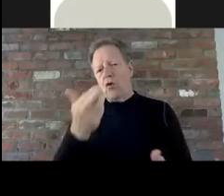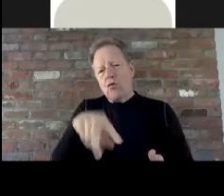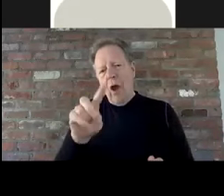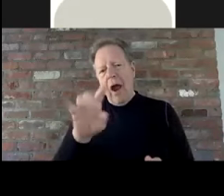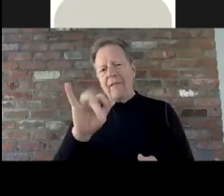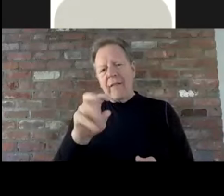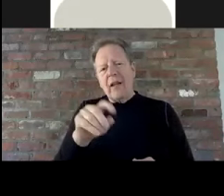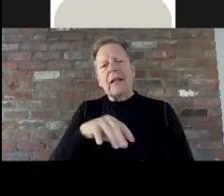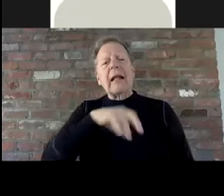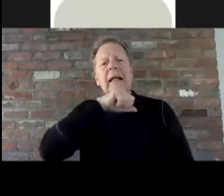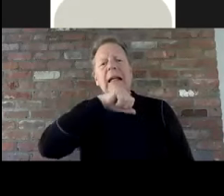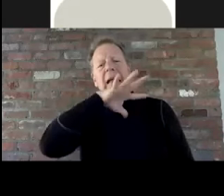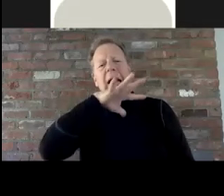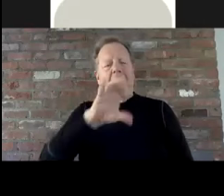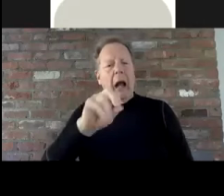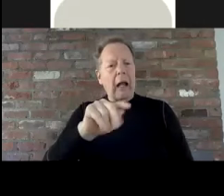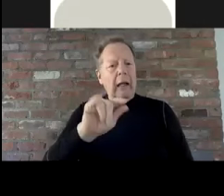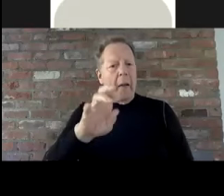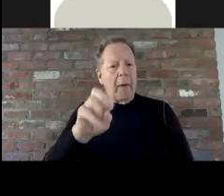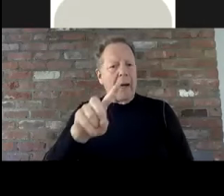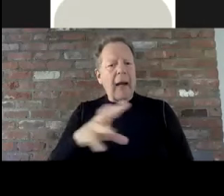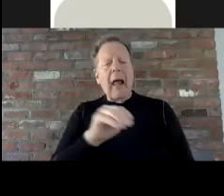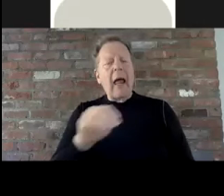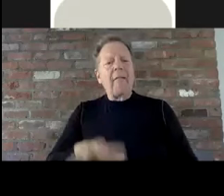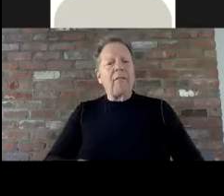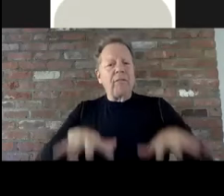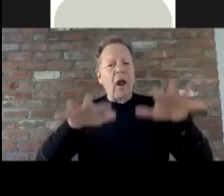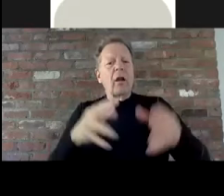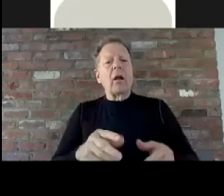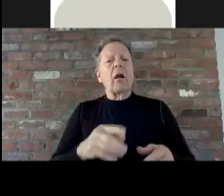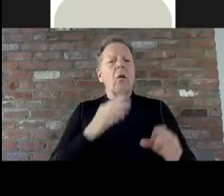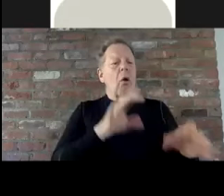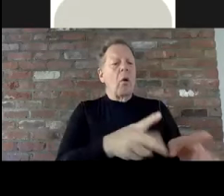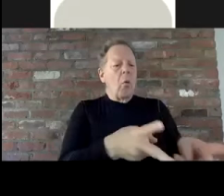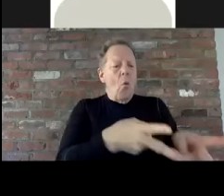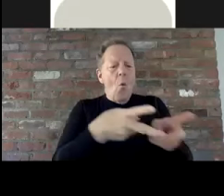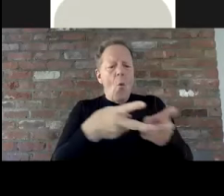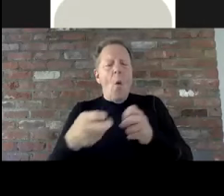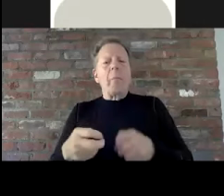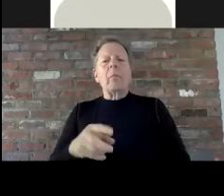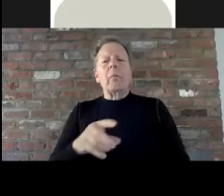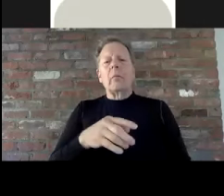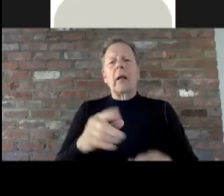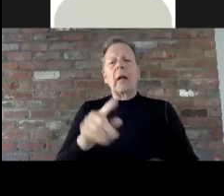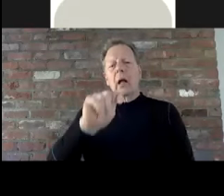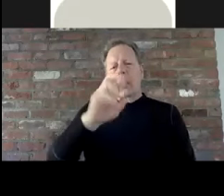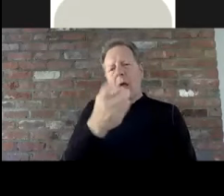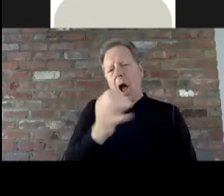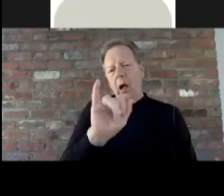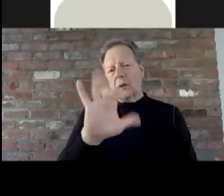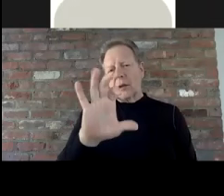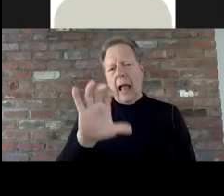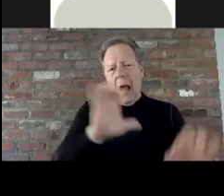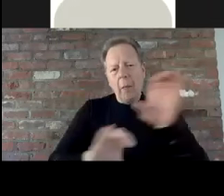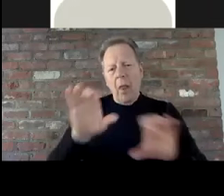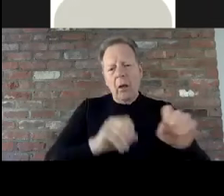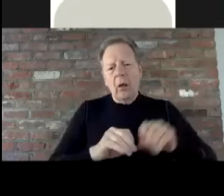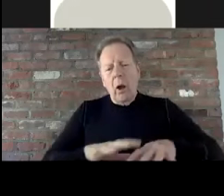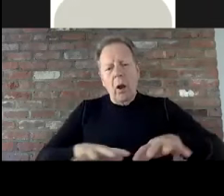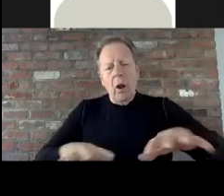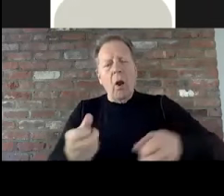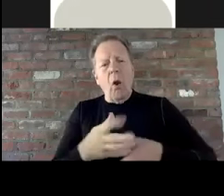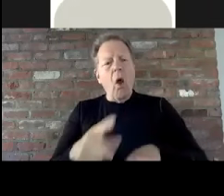contaminated sites, and flooding can release hazardous materials from those sites into the environment and neighboring communities, causing near